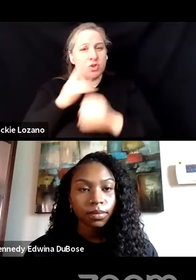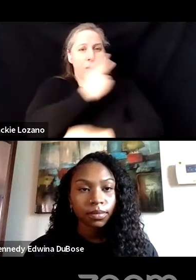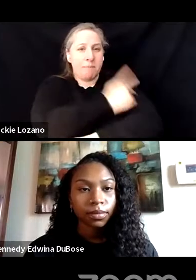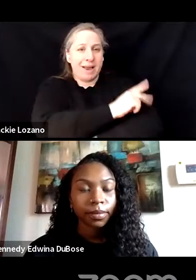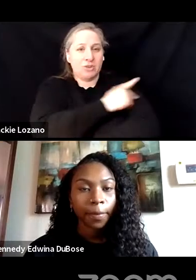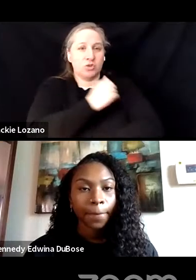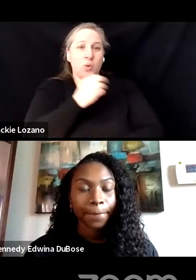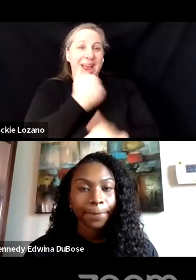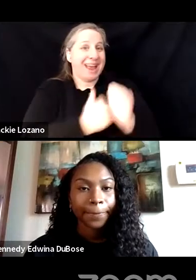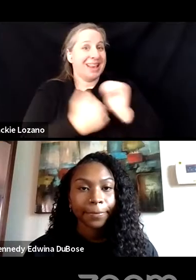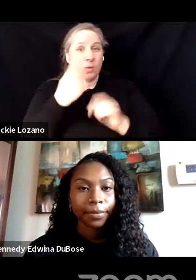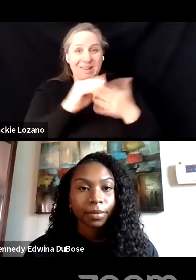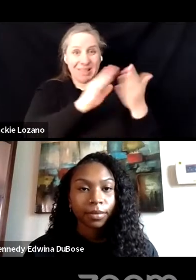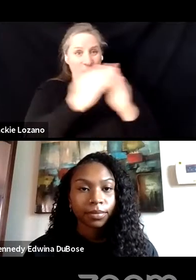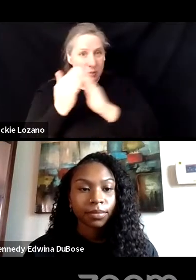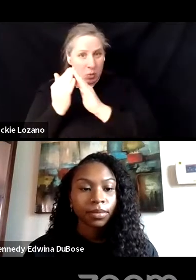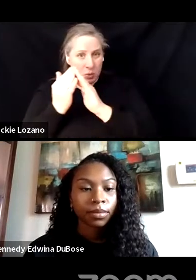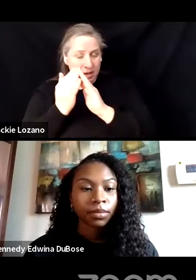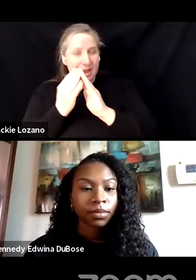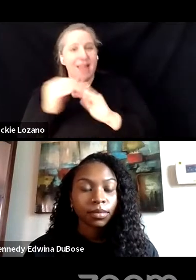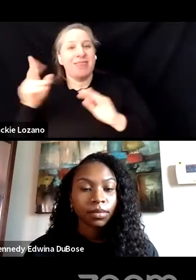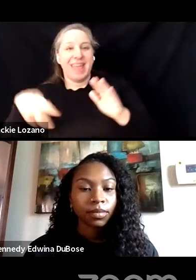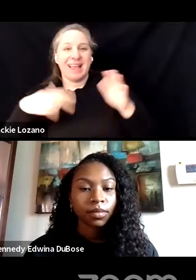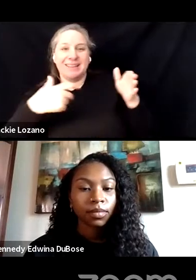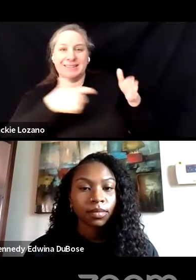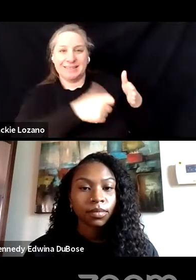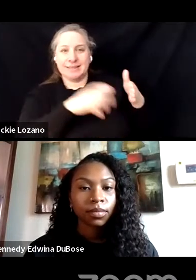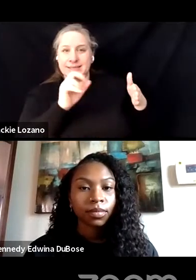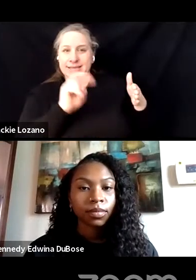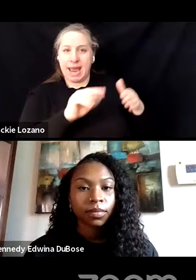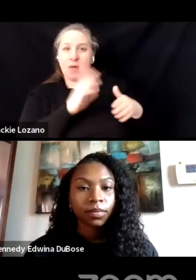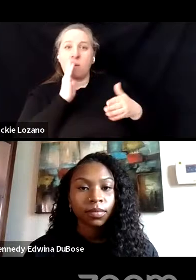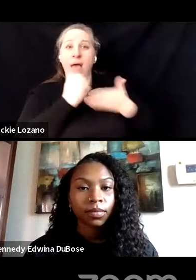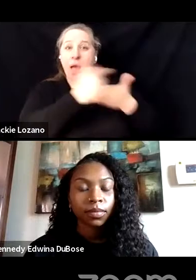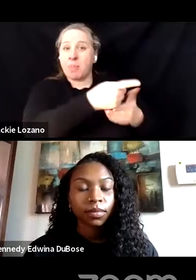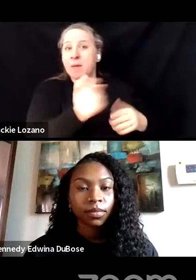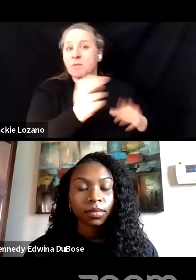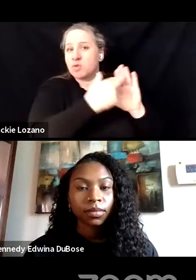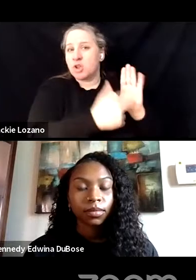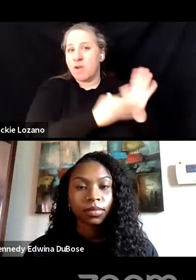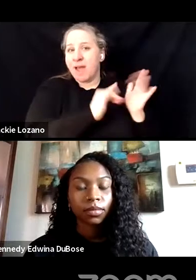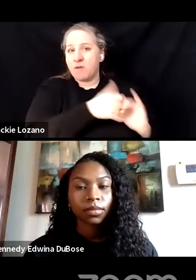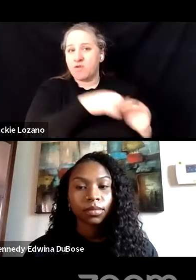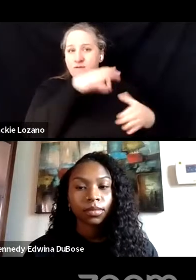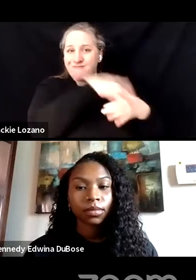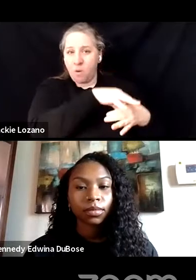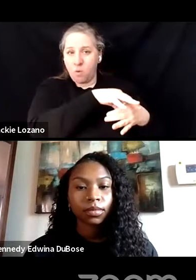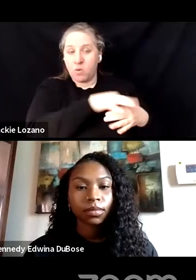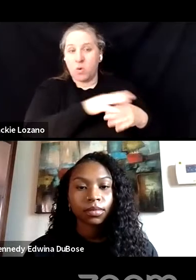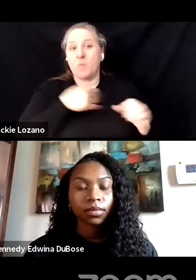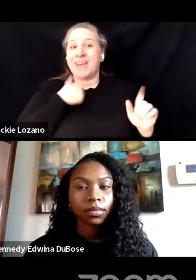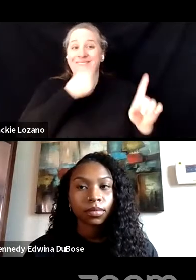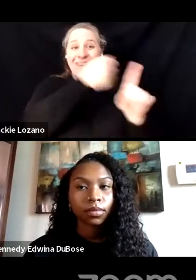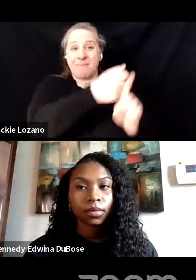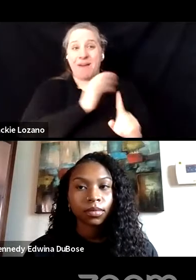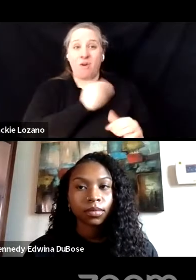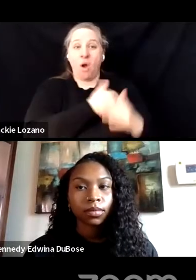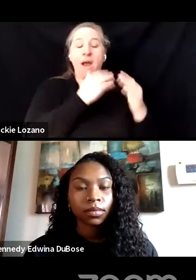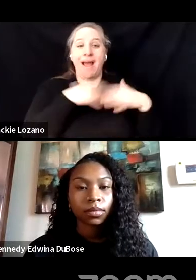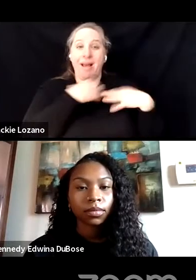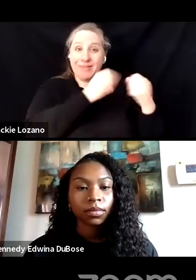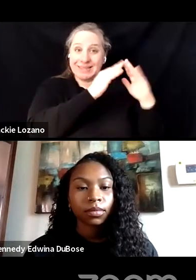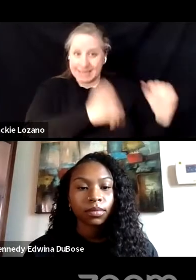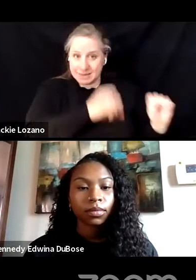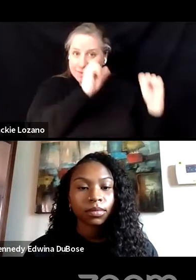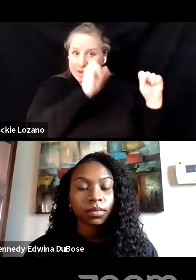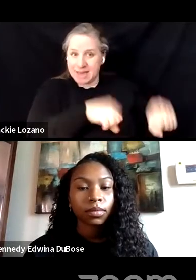anyone in the community, and they can scan it and it can help them register to vote. And so while we can have an impact within our health systems,